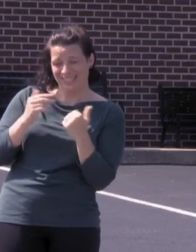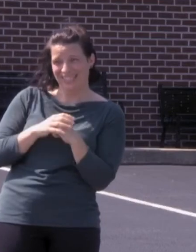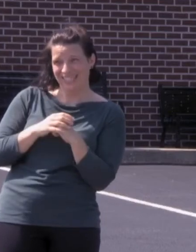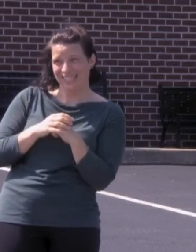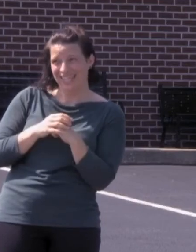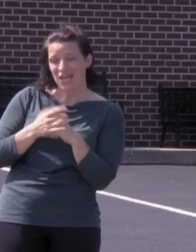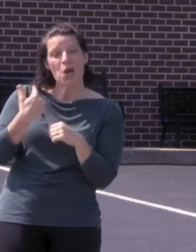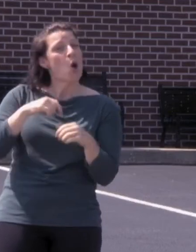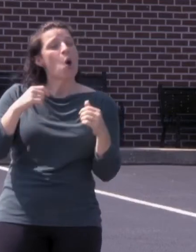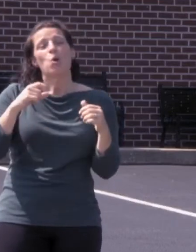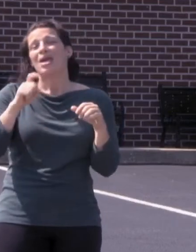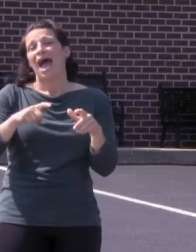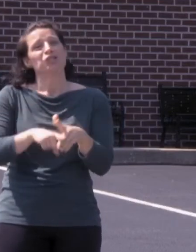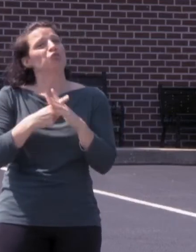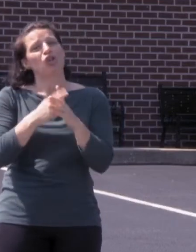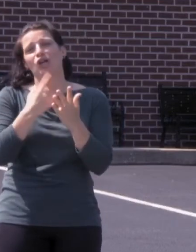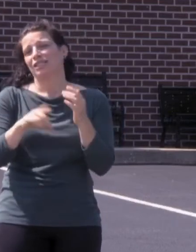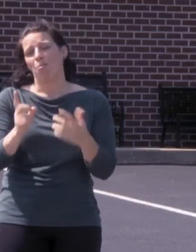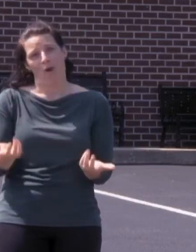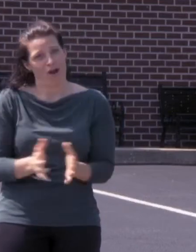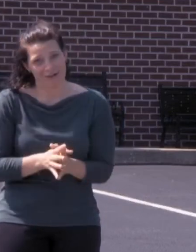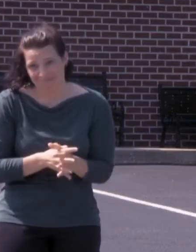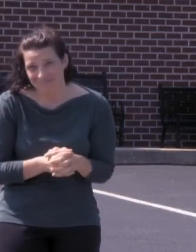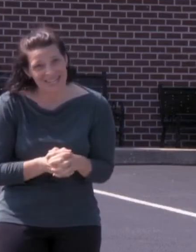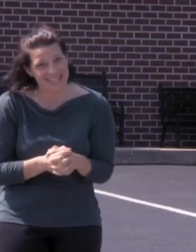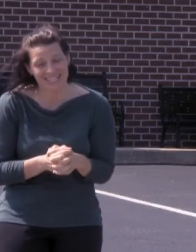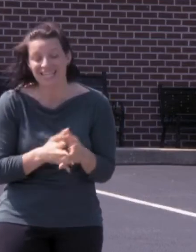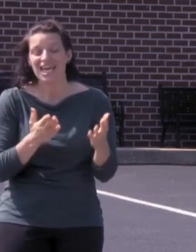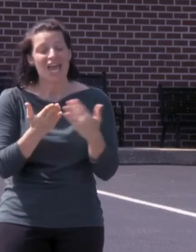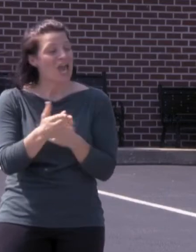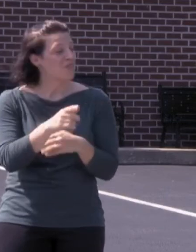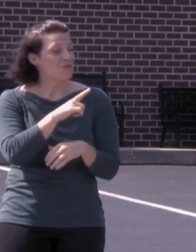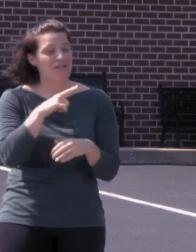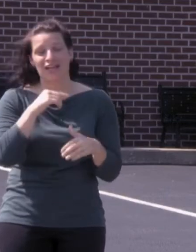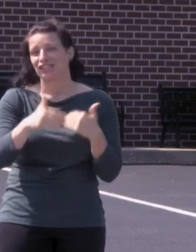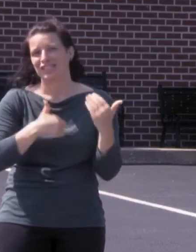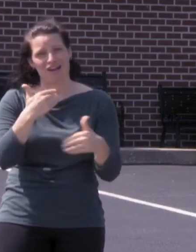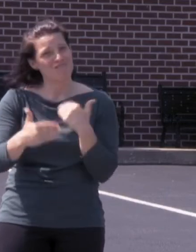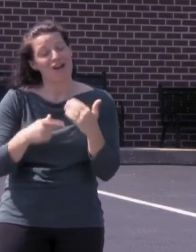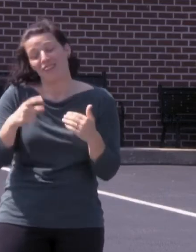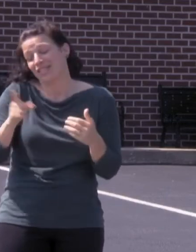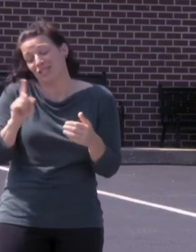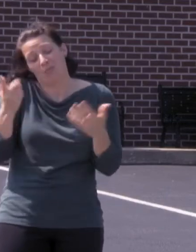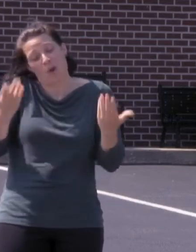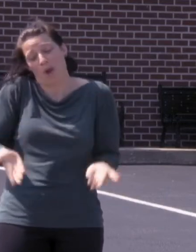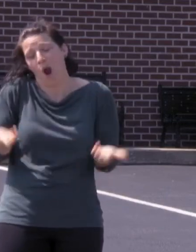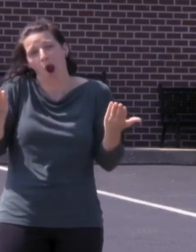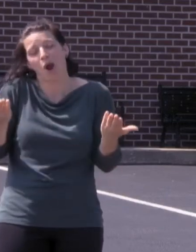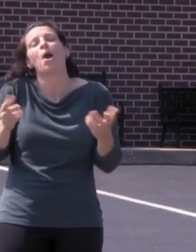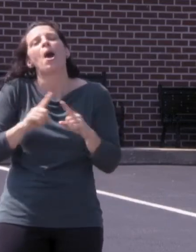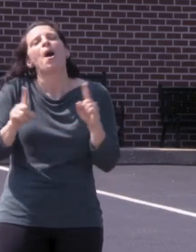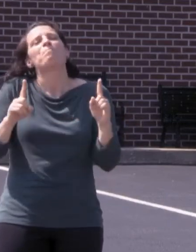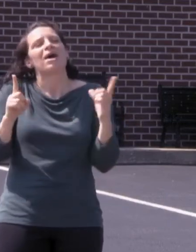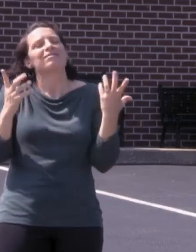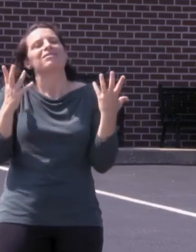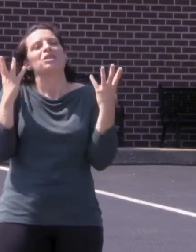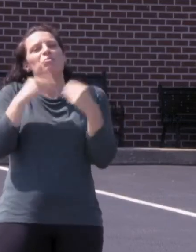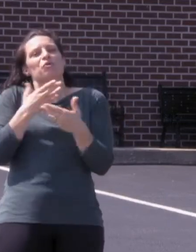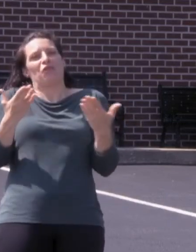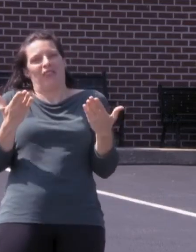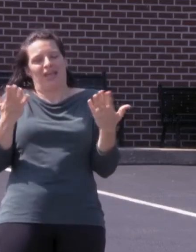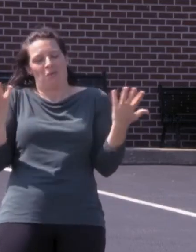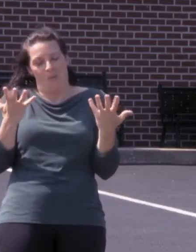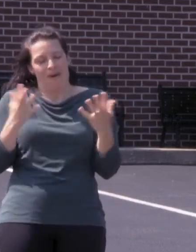We had to start somewhere. And through the legislative process, this is where we are. But the beauty here is, though,